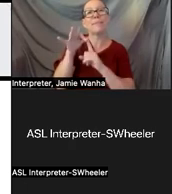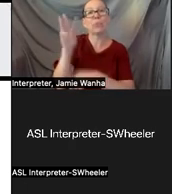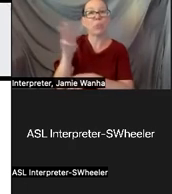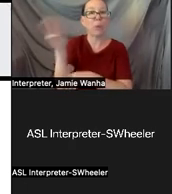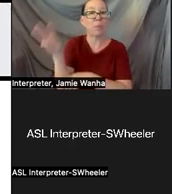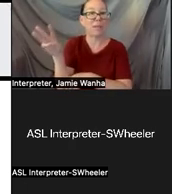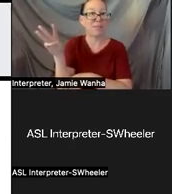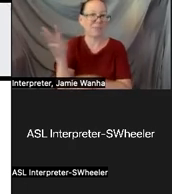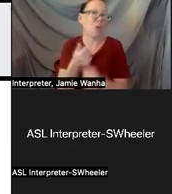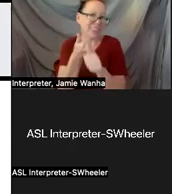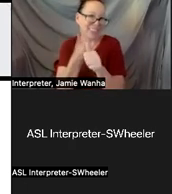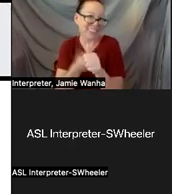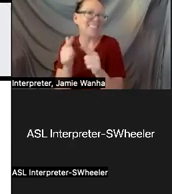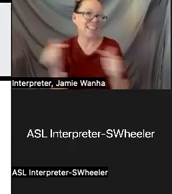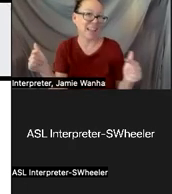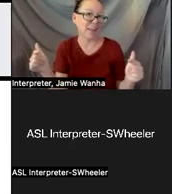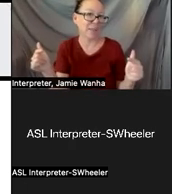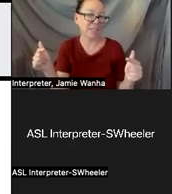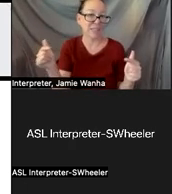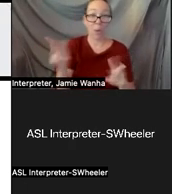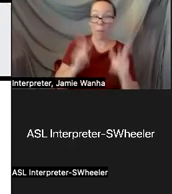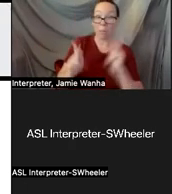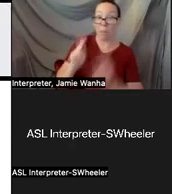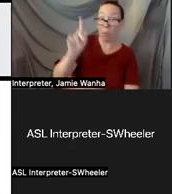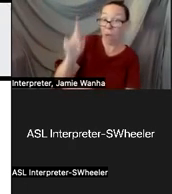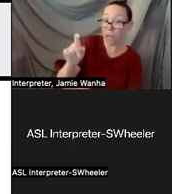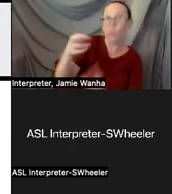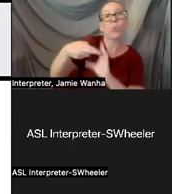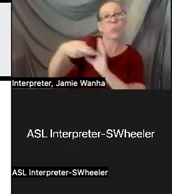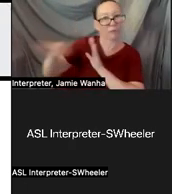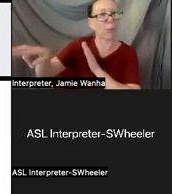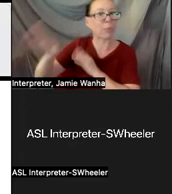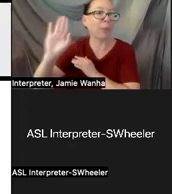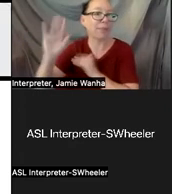of those languages. So you can refer people to that. So you can find that again,